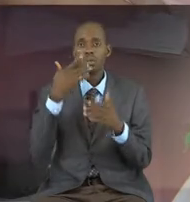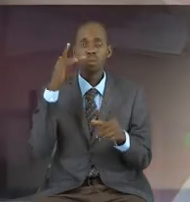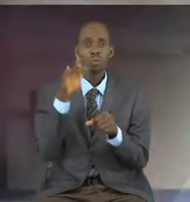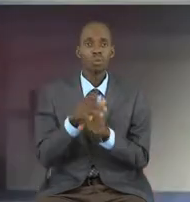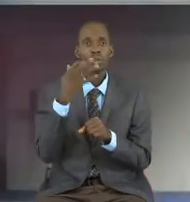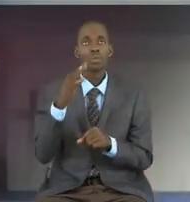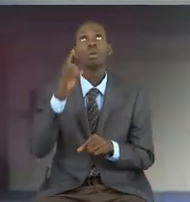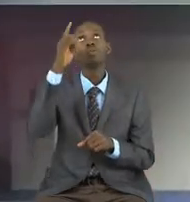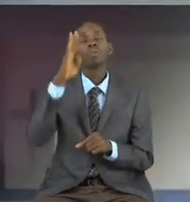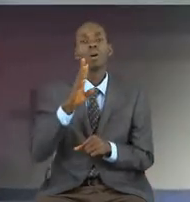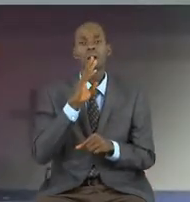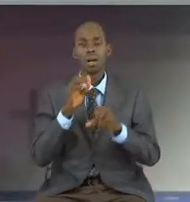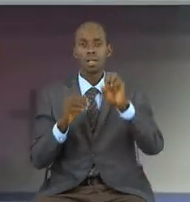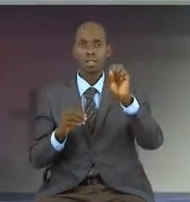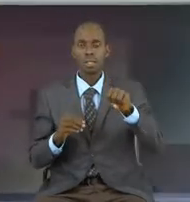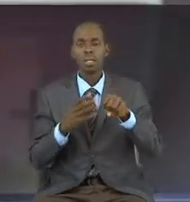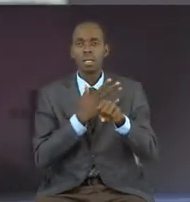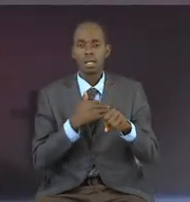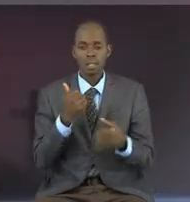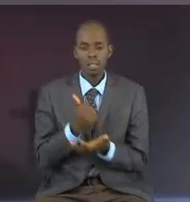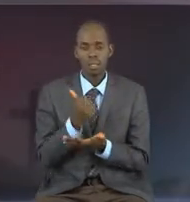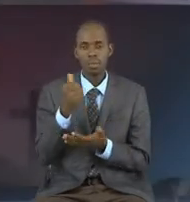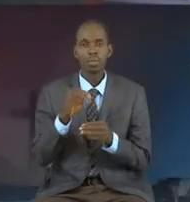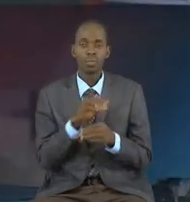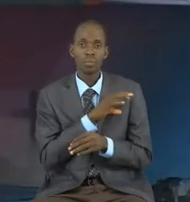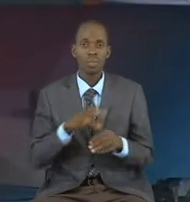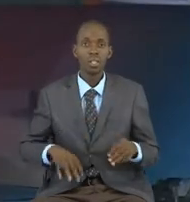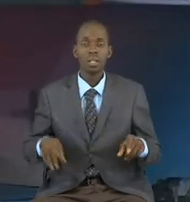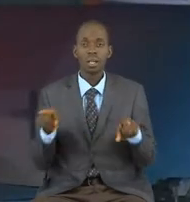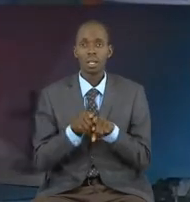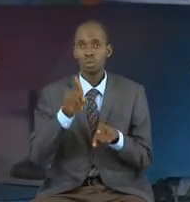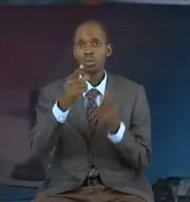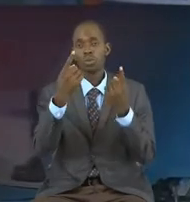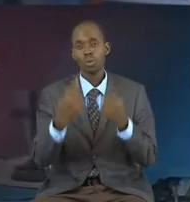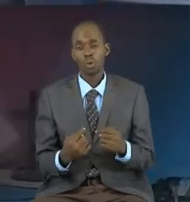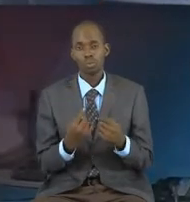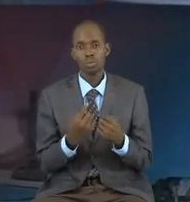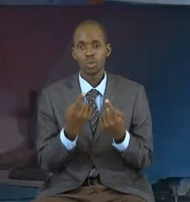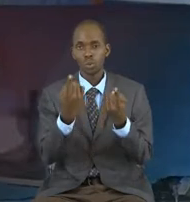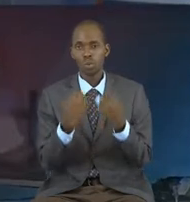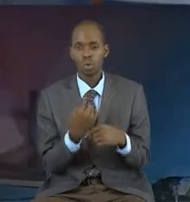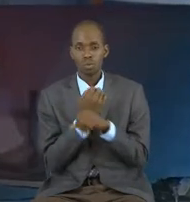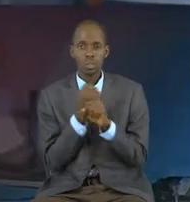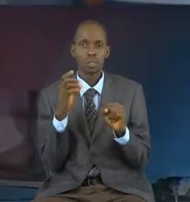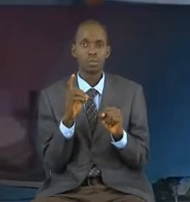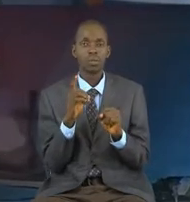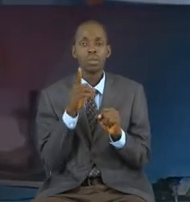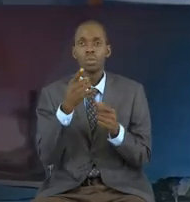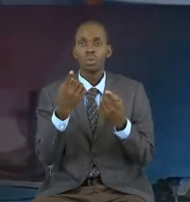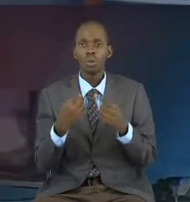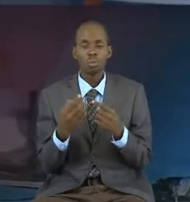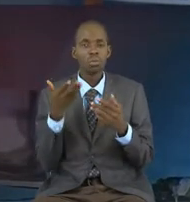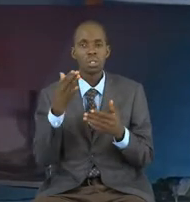in Christ. And as you come, and you come saved, you come, there's nothing inside